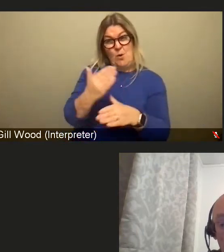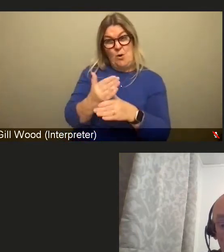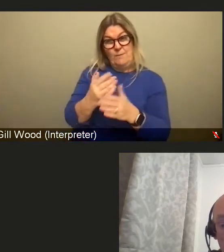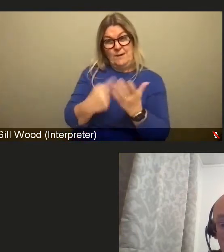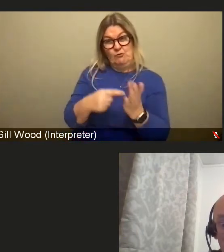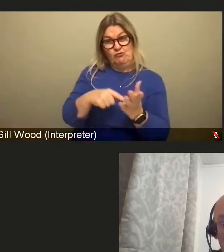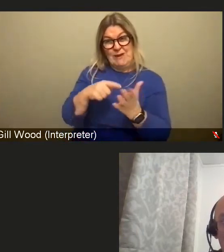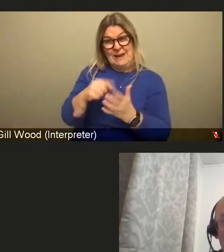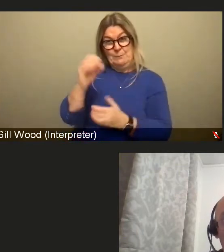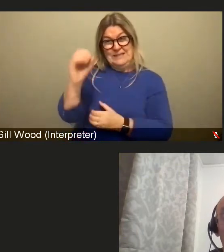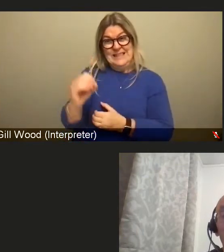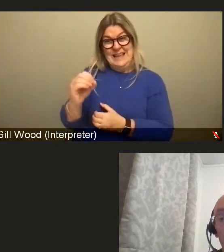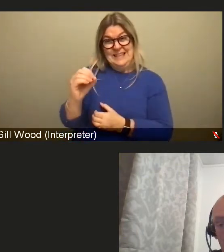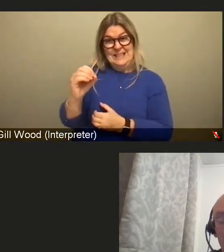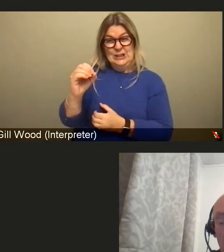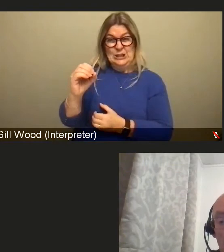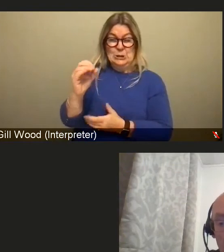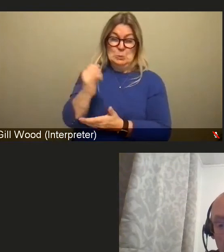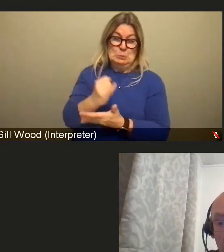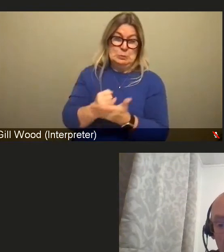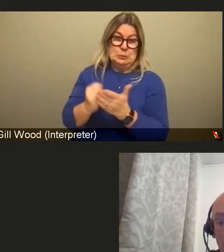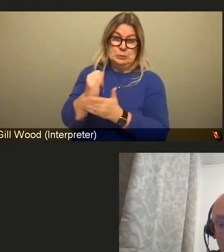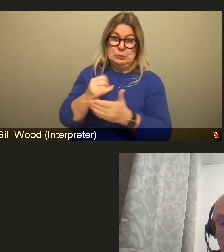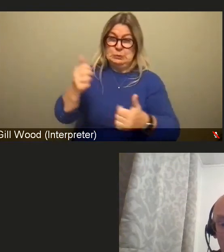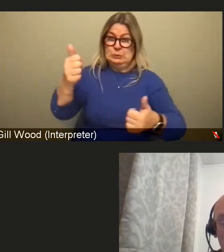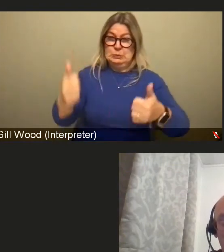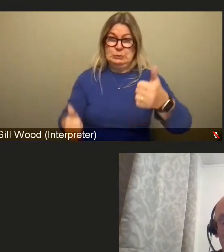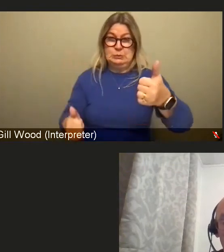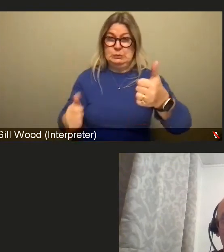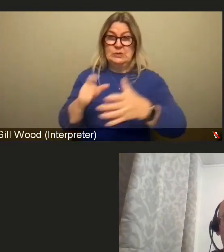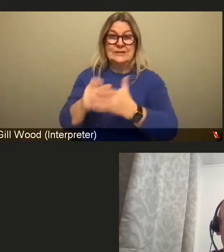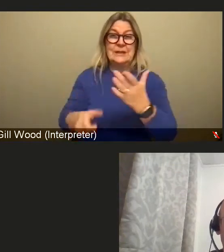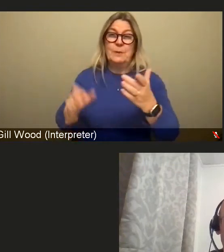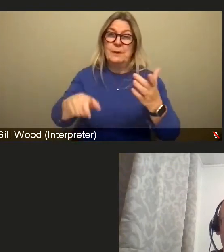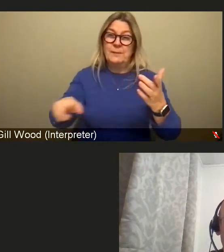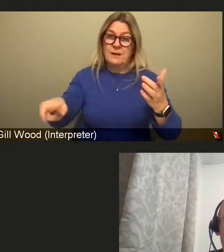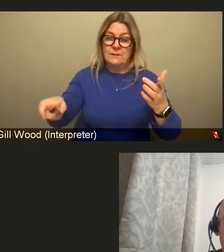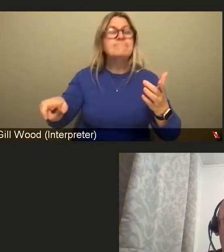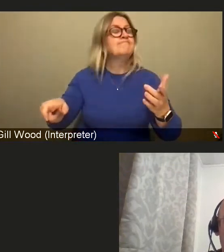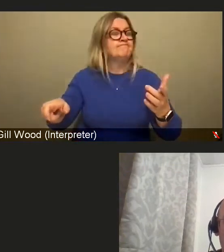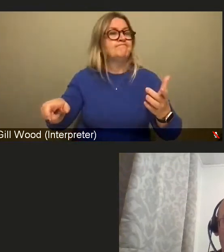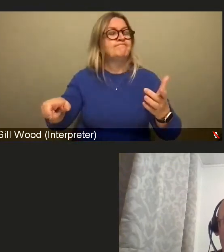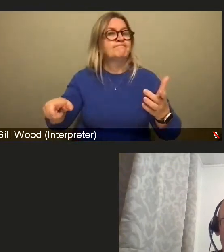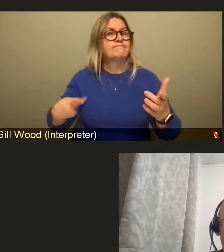been for quite some time. So, in short, we really welcome this focus.